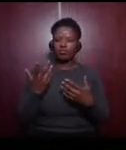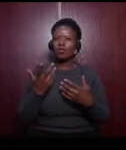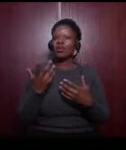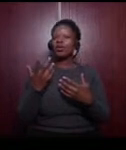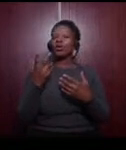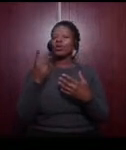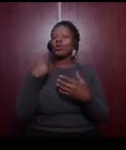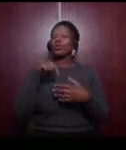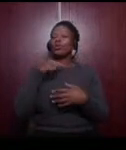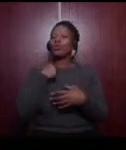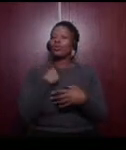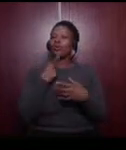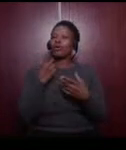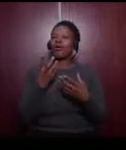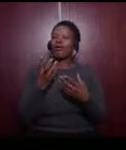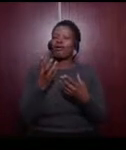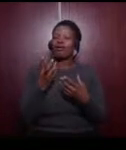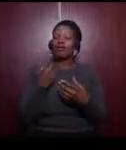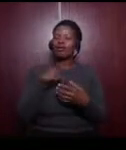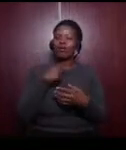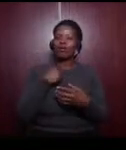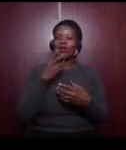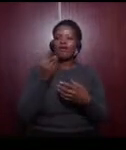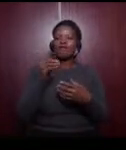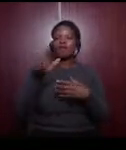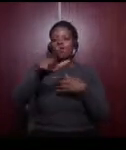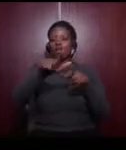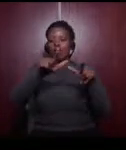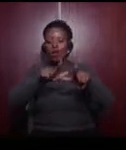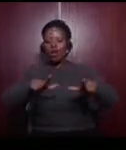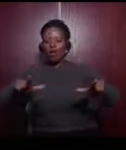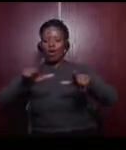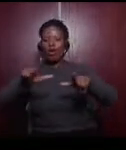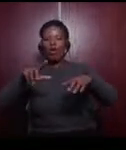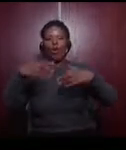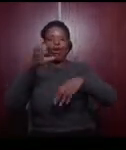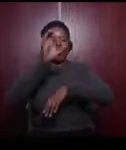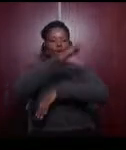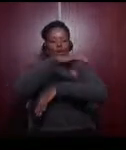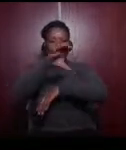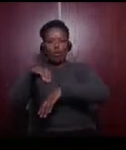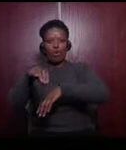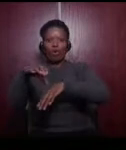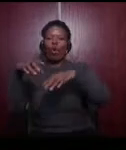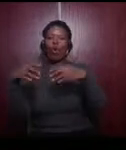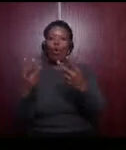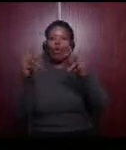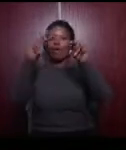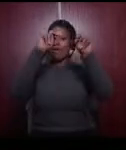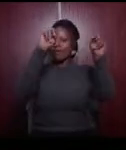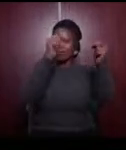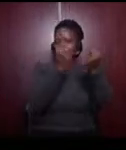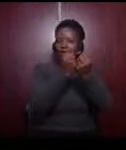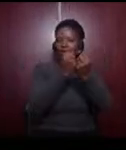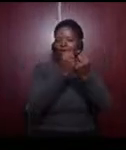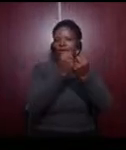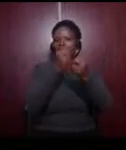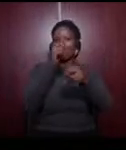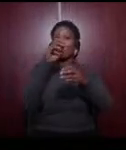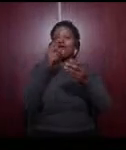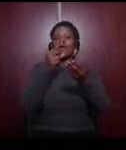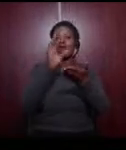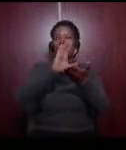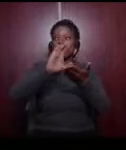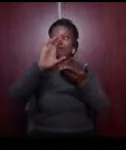Do we have local, provincial, and national disaster fund? This fund, is it going to exist only